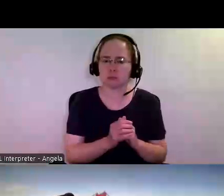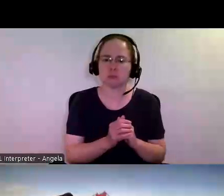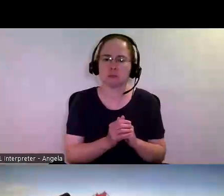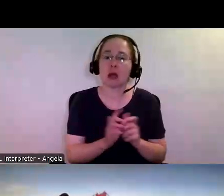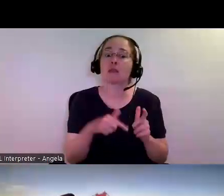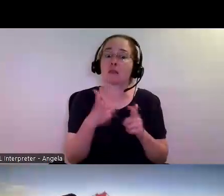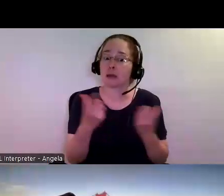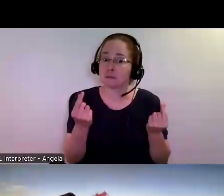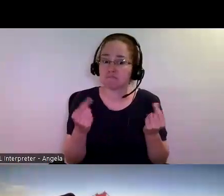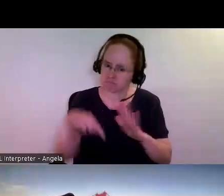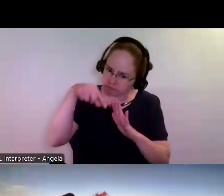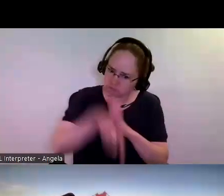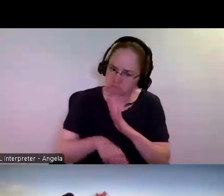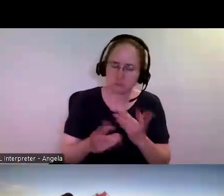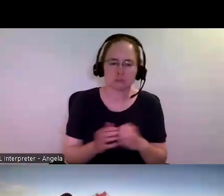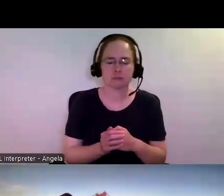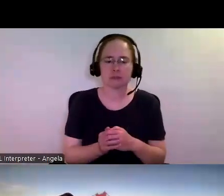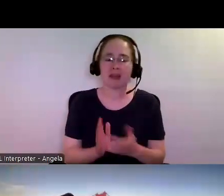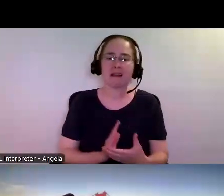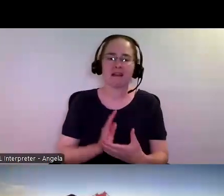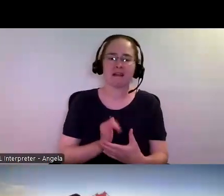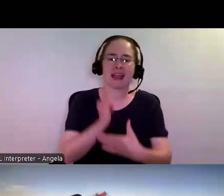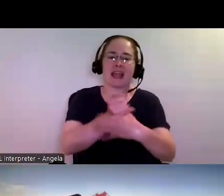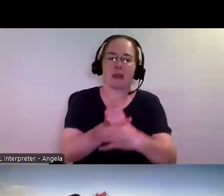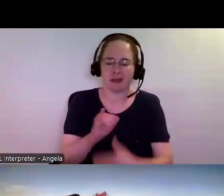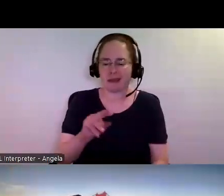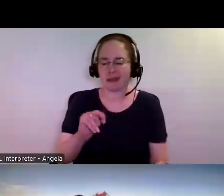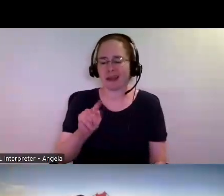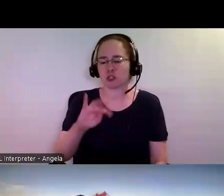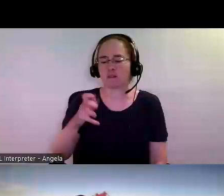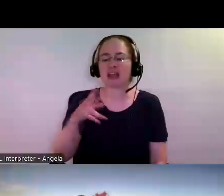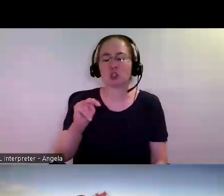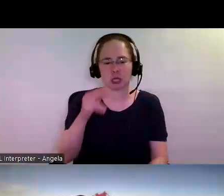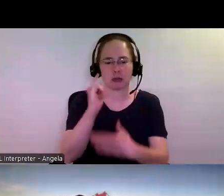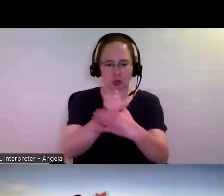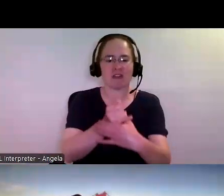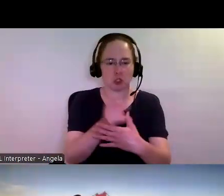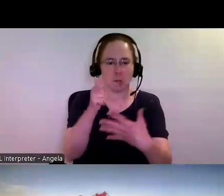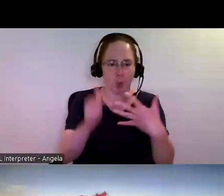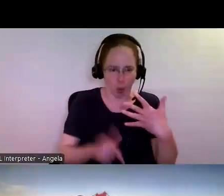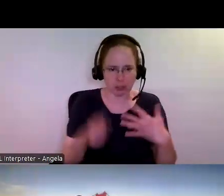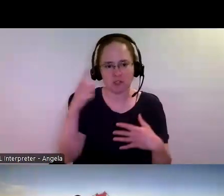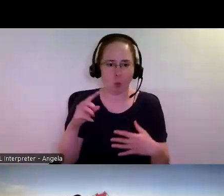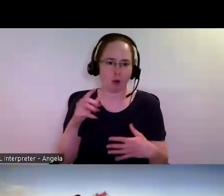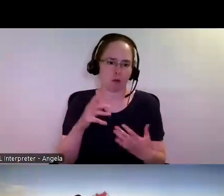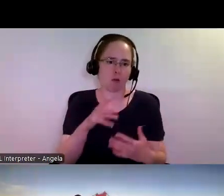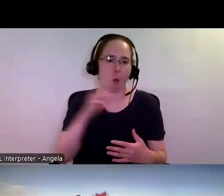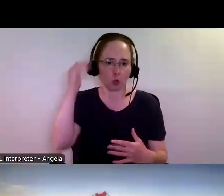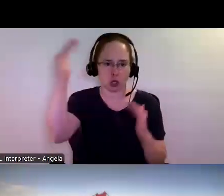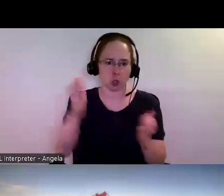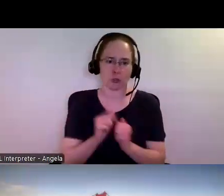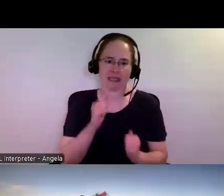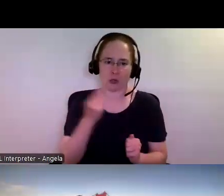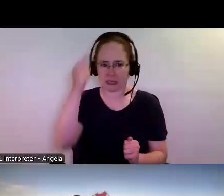delve into some intervention points for services for older adults with serious mental illness, mainly focusing